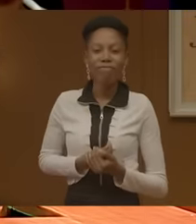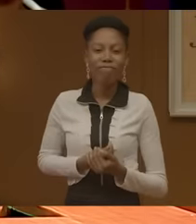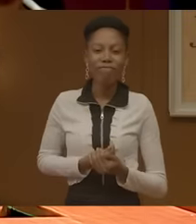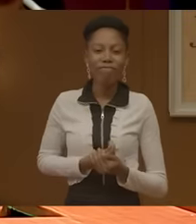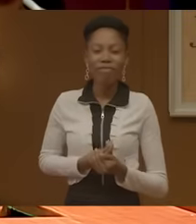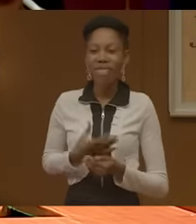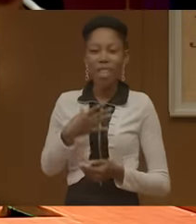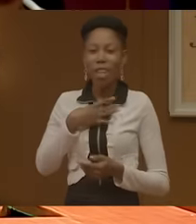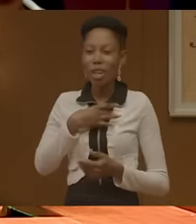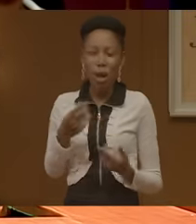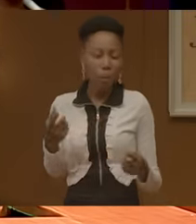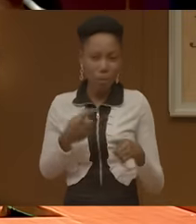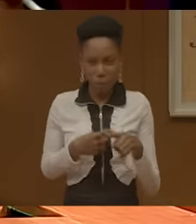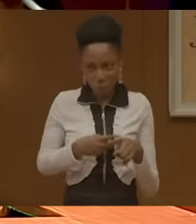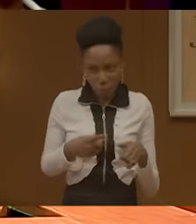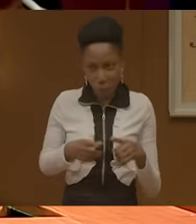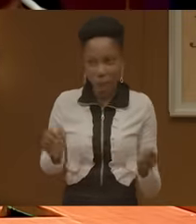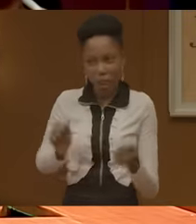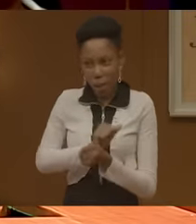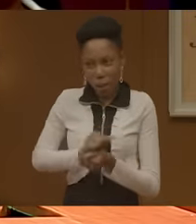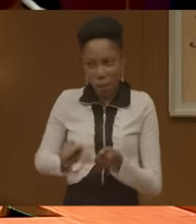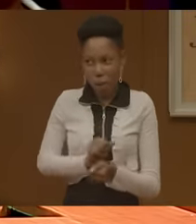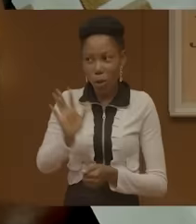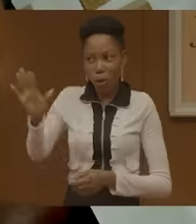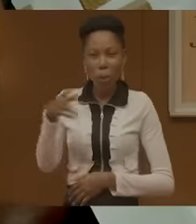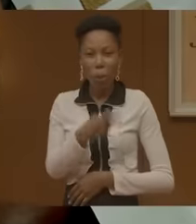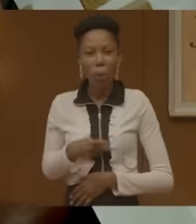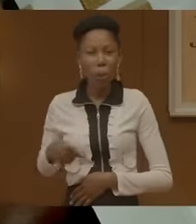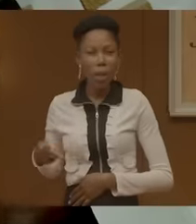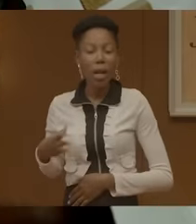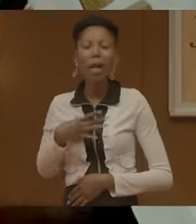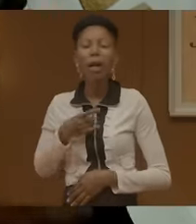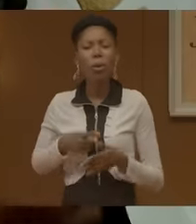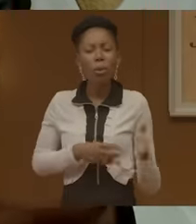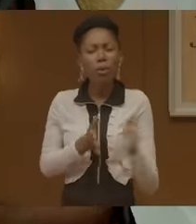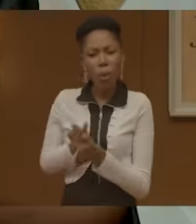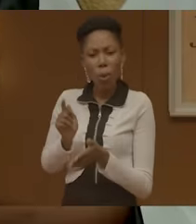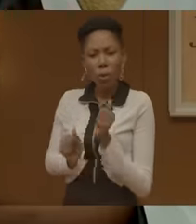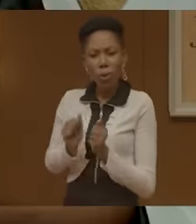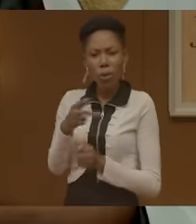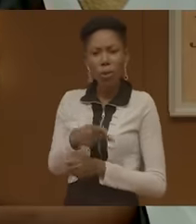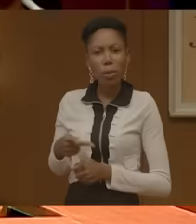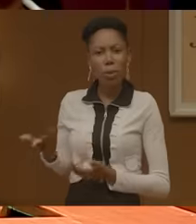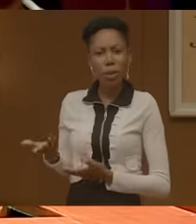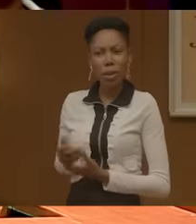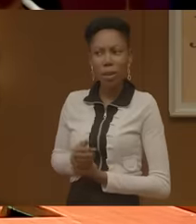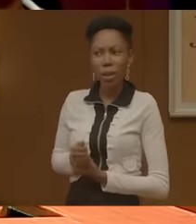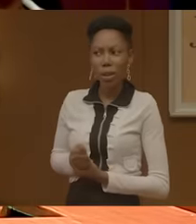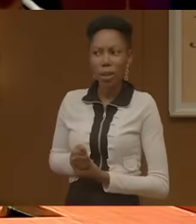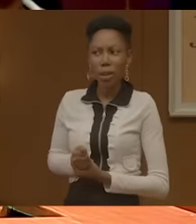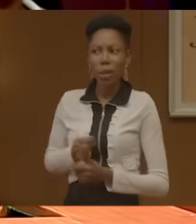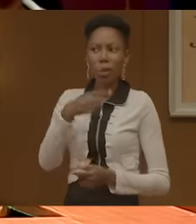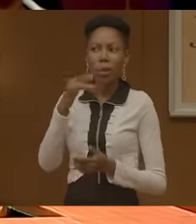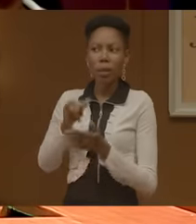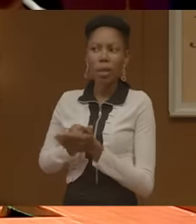a lot of things like that, spoil my property. Like what? Which property did he spoil? Even there was one